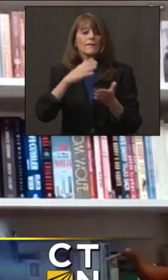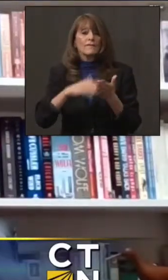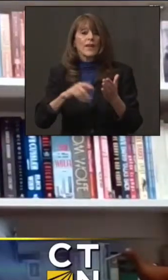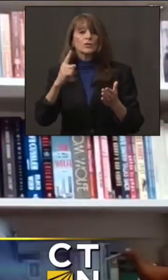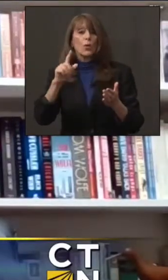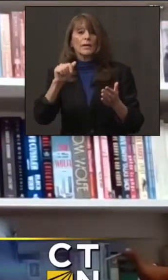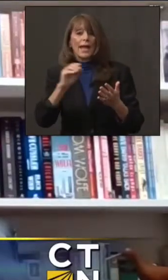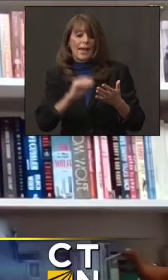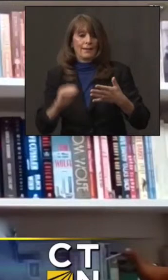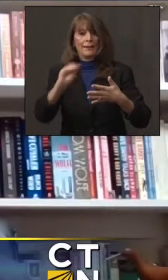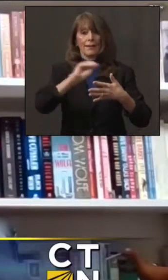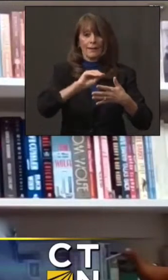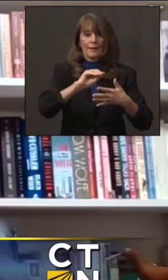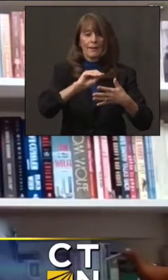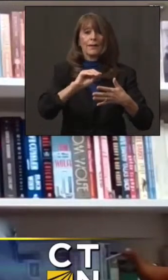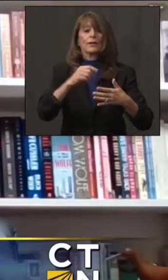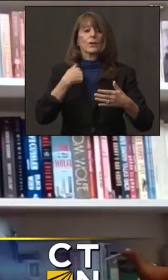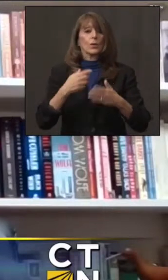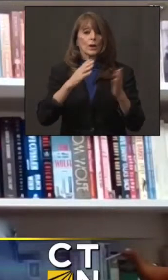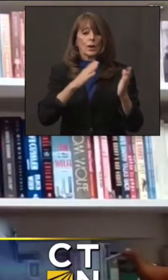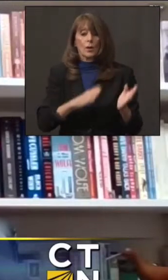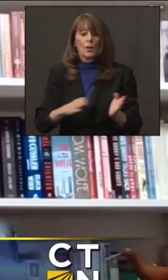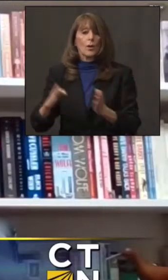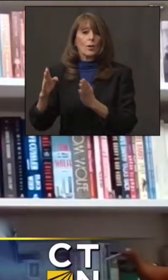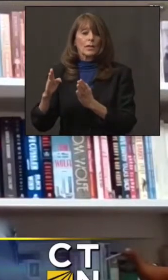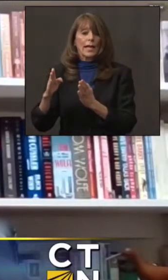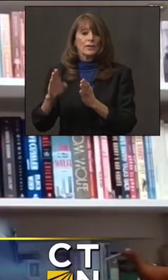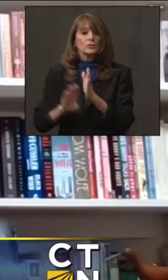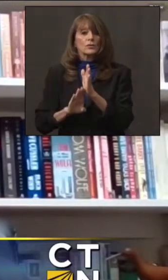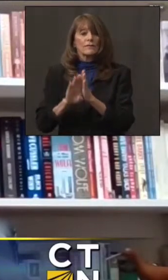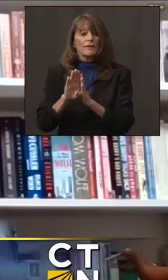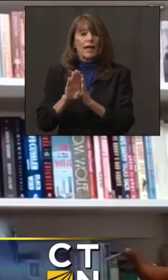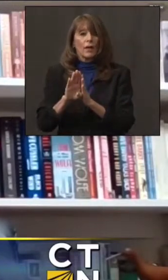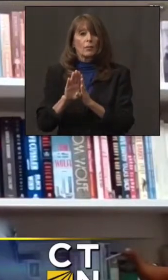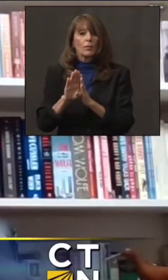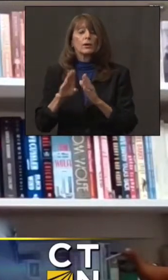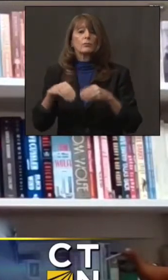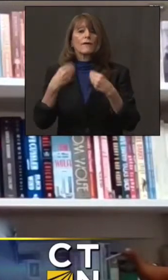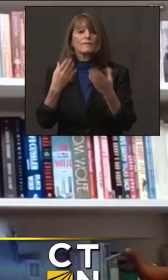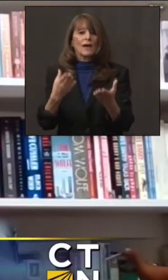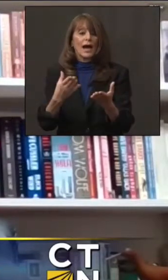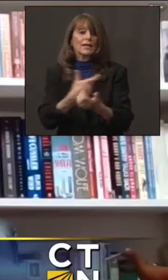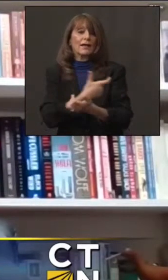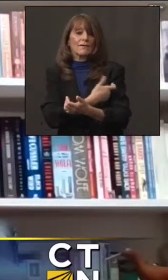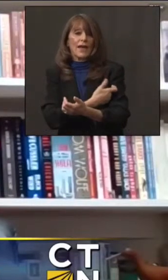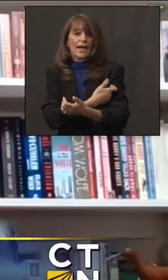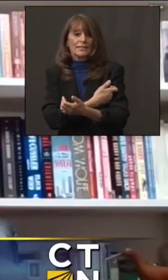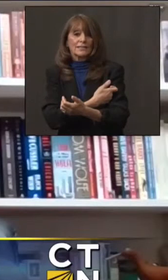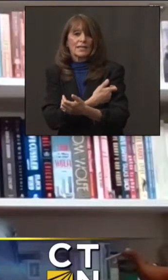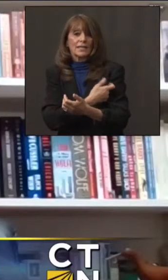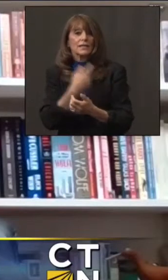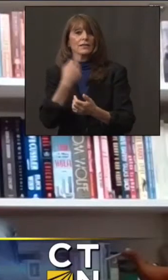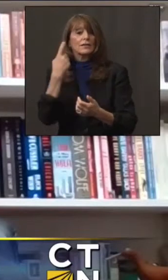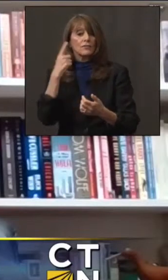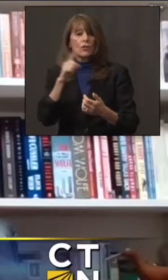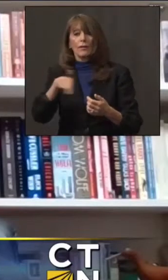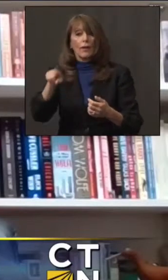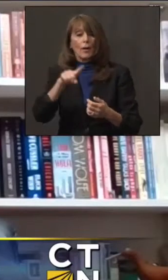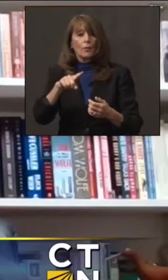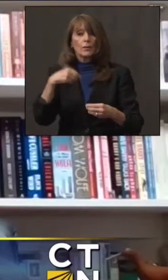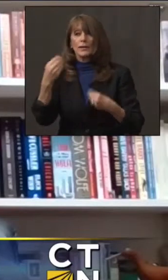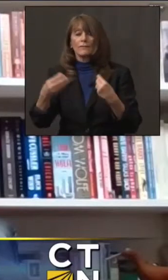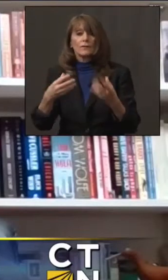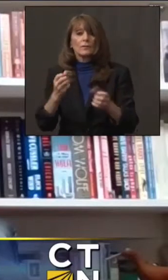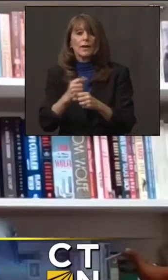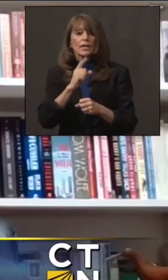We started working on a strategy to get those doses for the reasons the governor articulated, to get those doses